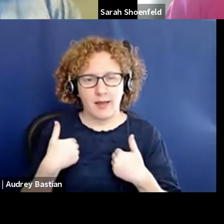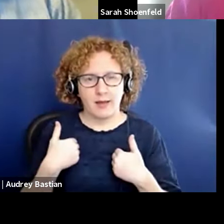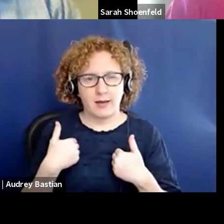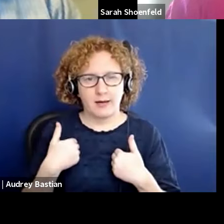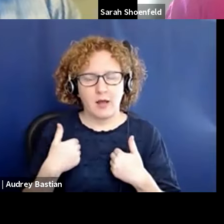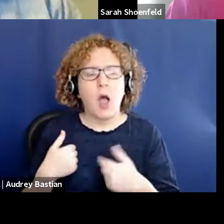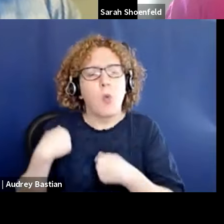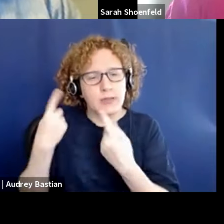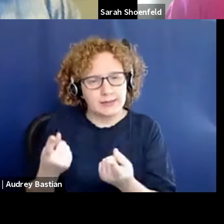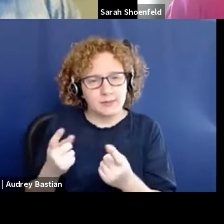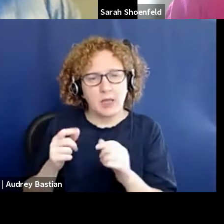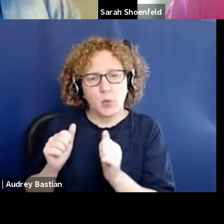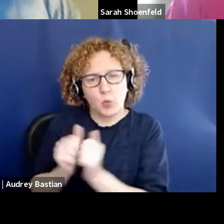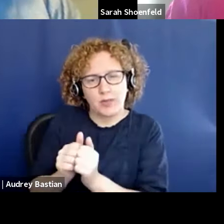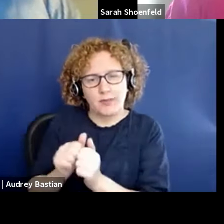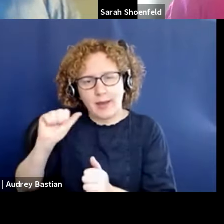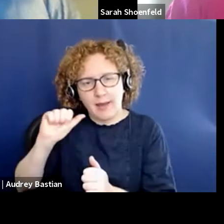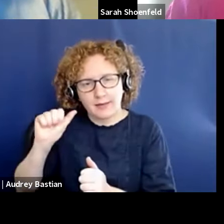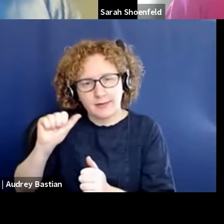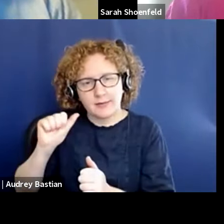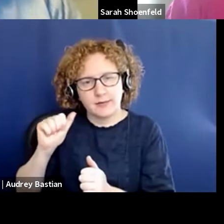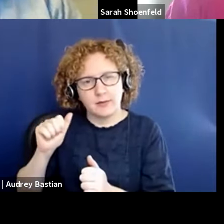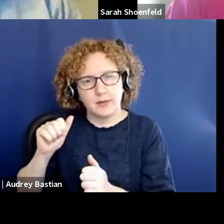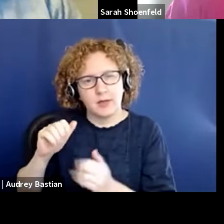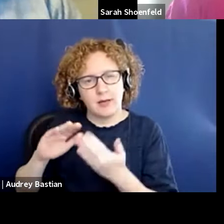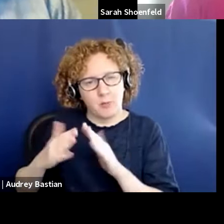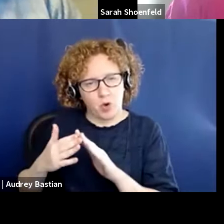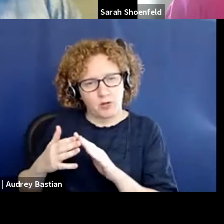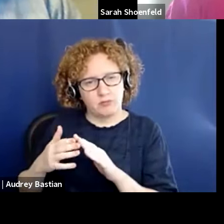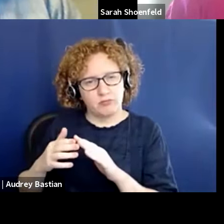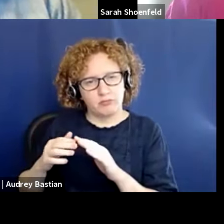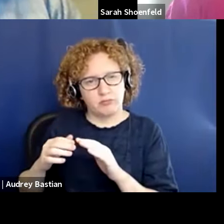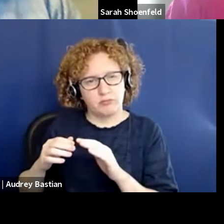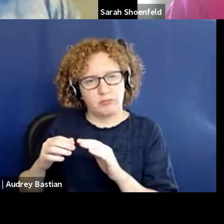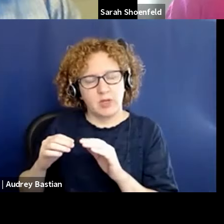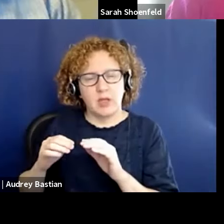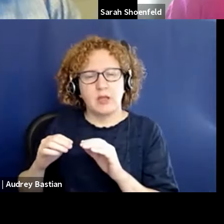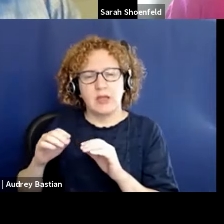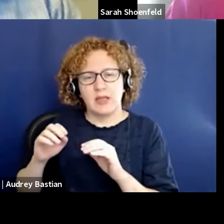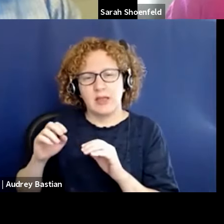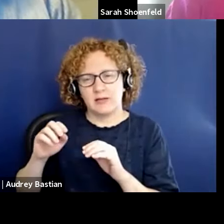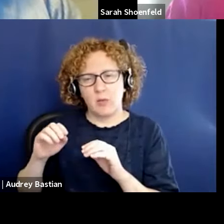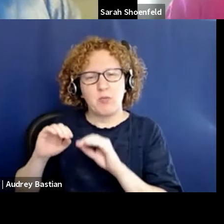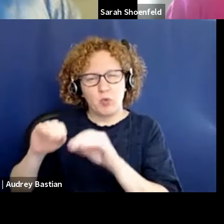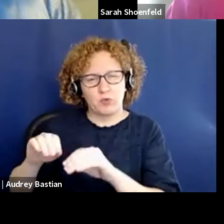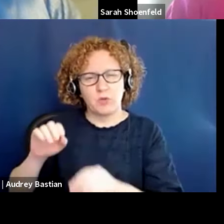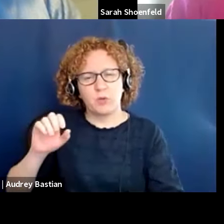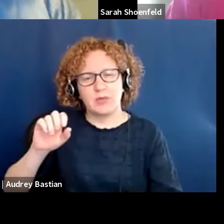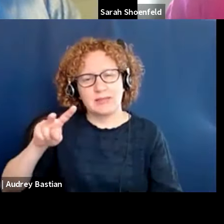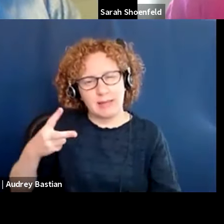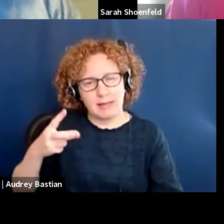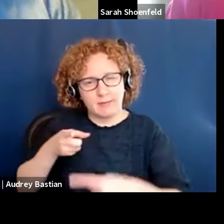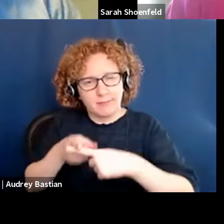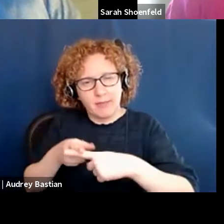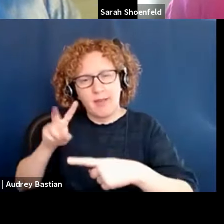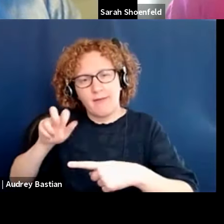I had been staying with my aunt in the neighborhood who had moved much earlier to Van Buren Street, 2nd and Van Buren. And actually used